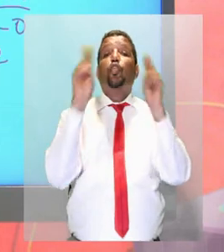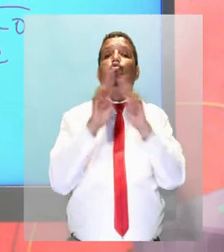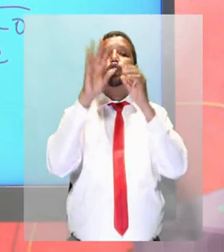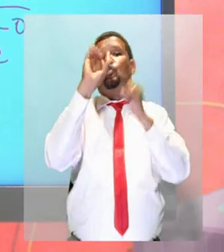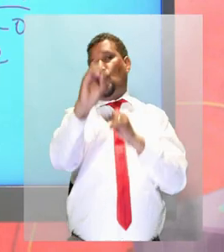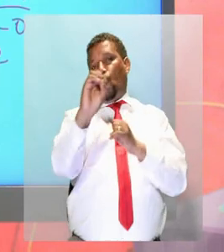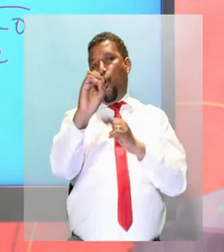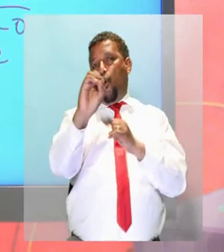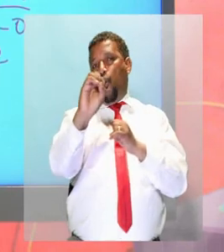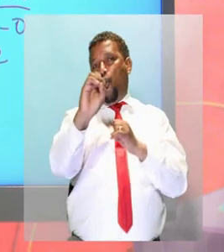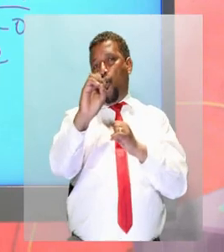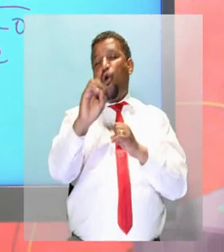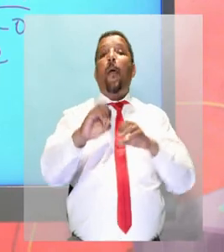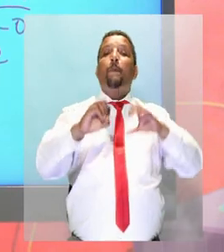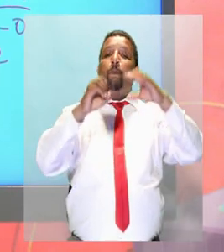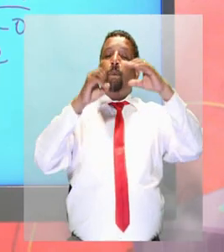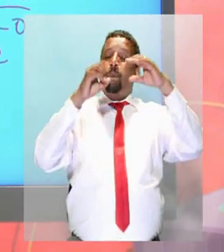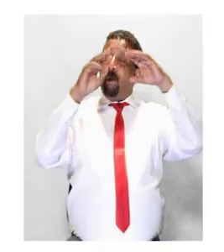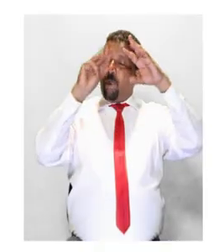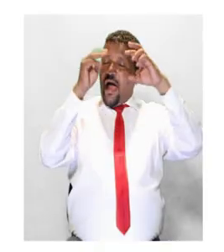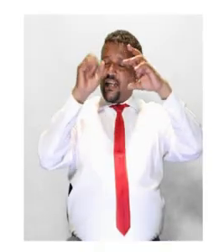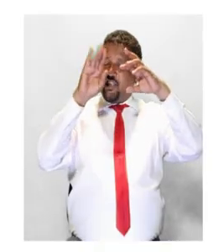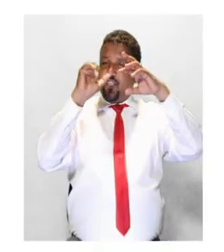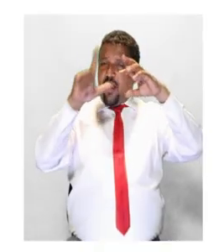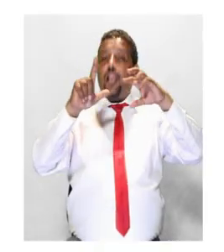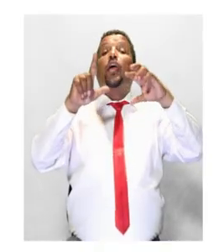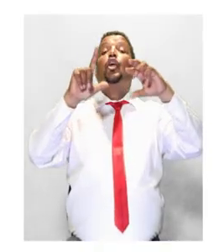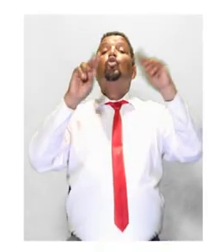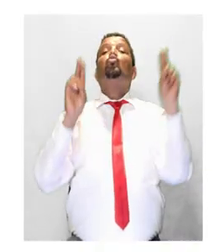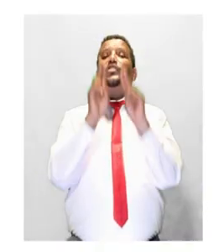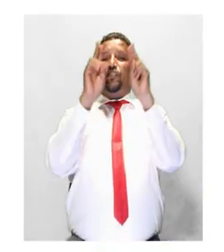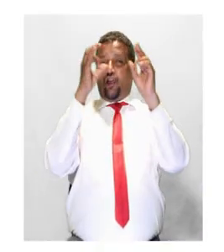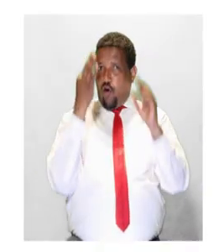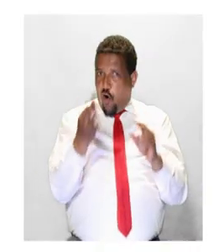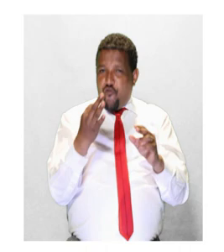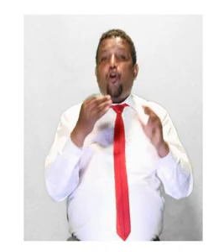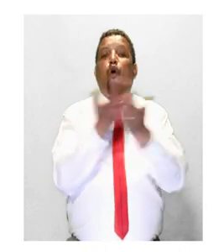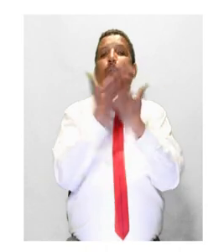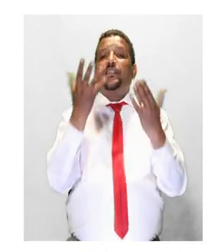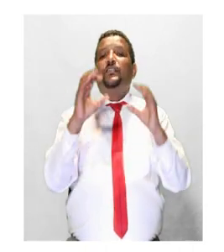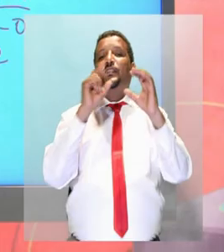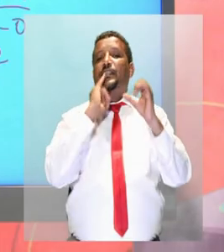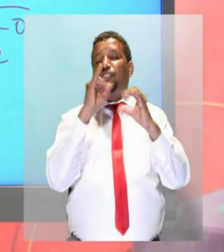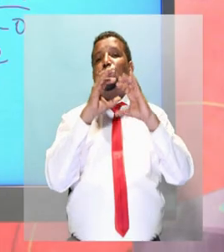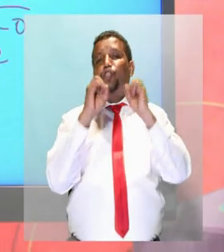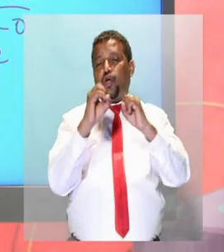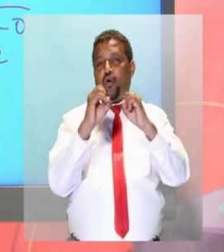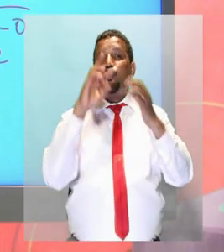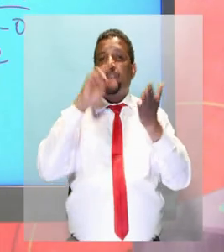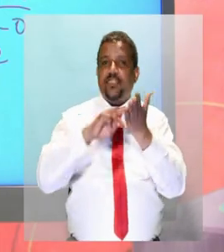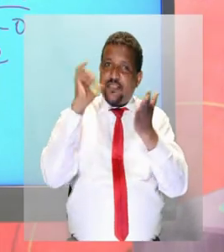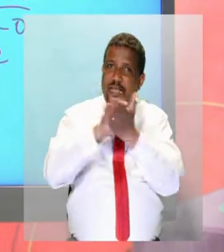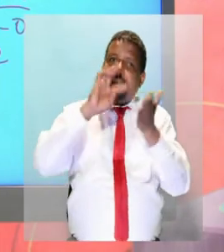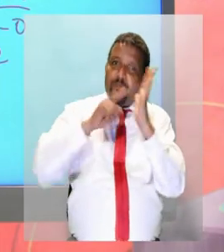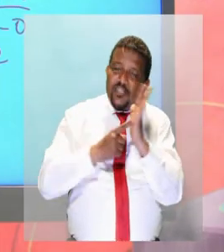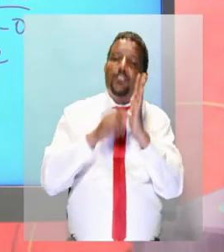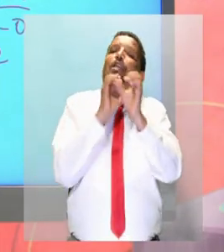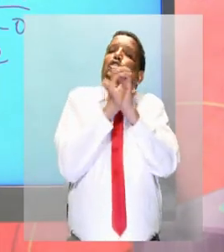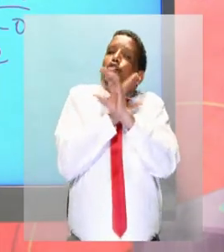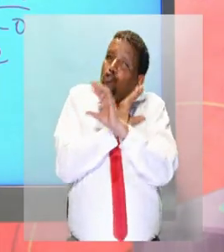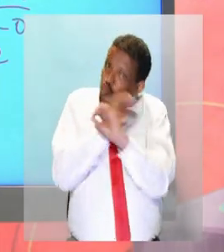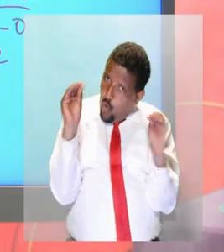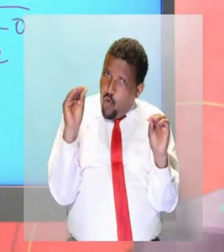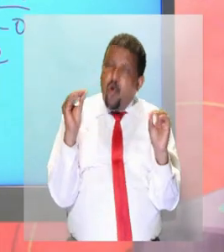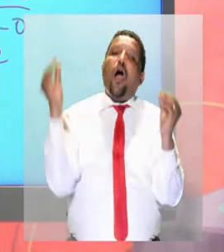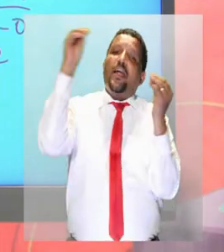0. Hence, the marginal utility of a commodity is 0. That means there is no additional satisfaction from